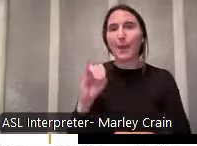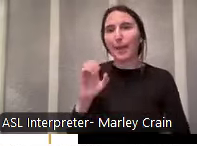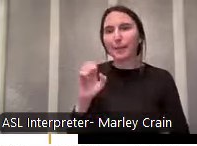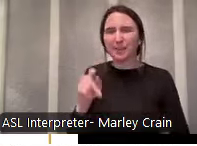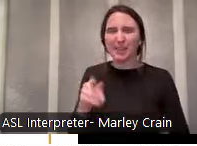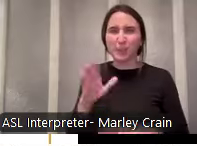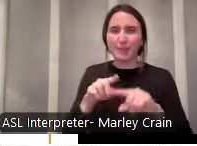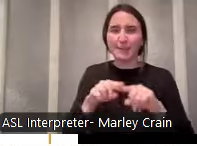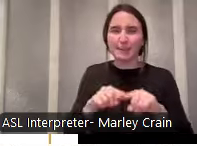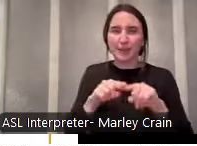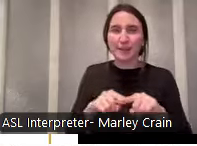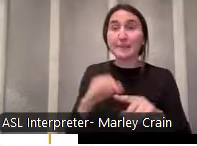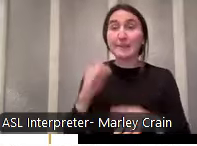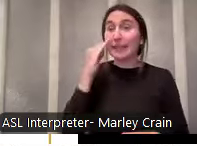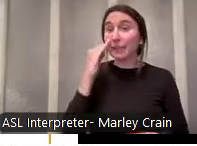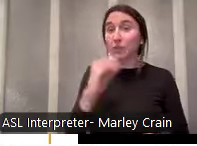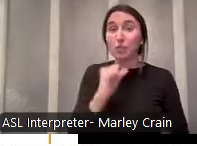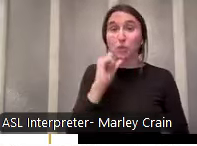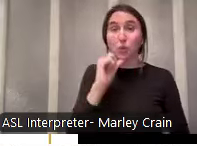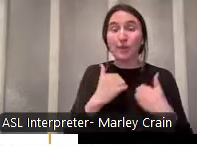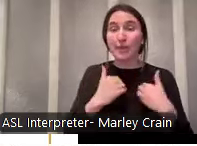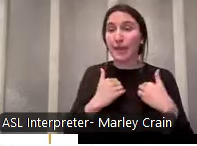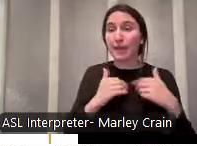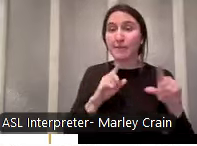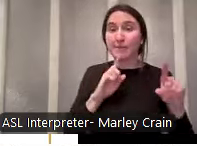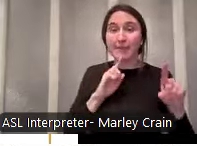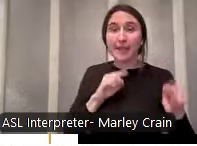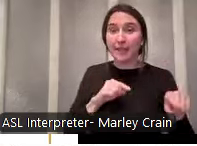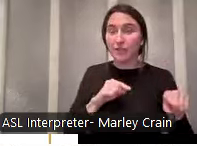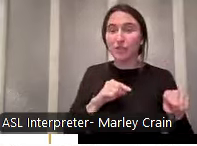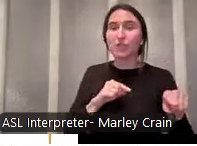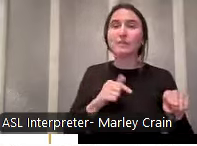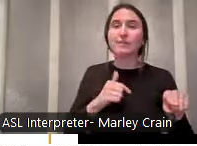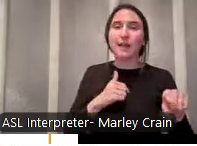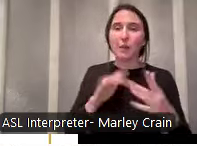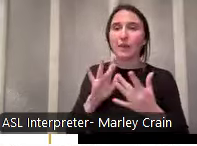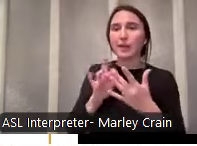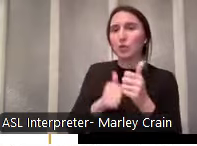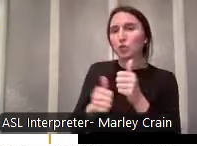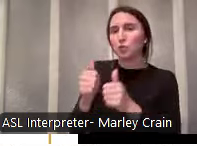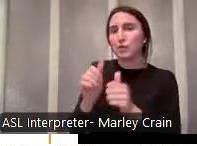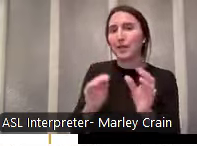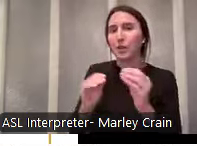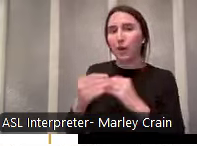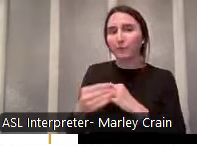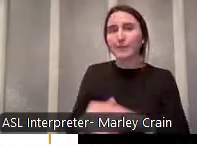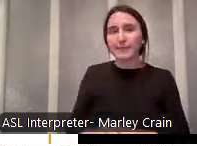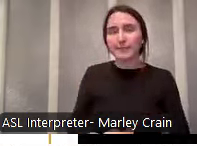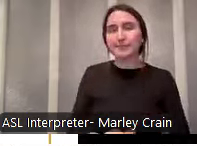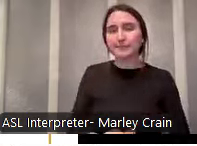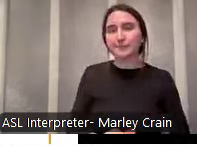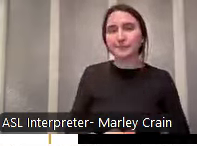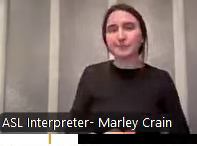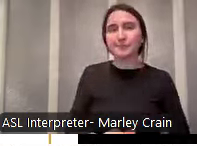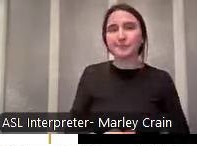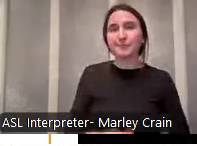something where if you're not getting the answer, and I'm sure if you're asking it, you're not, I would go to the superintendent's office. It's a situation